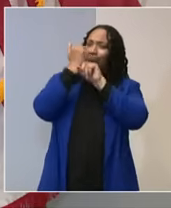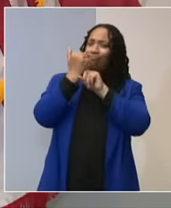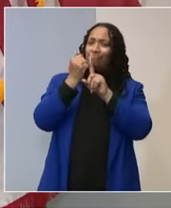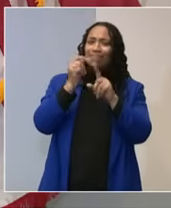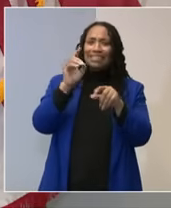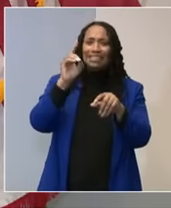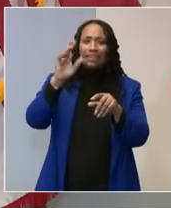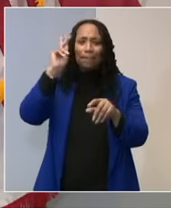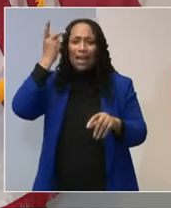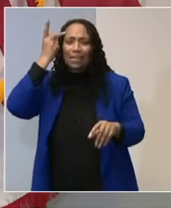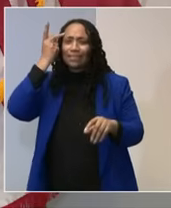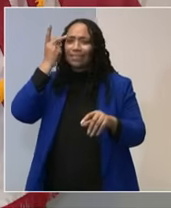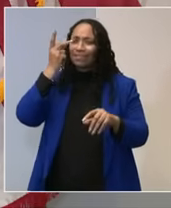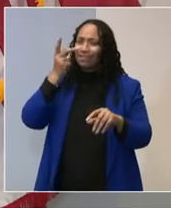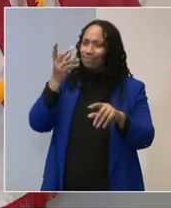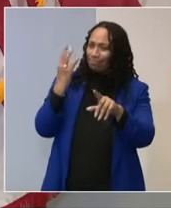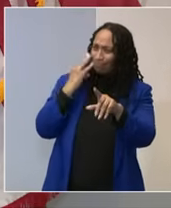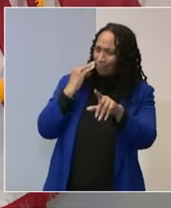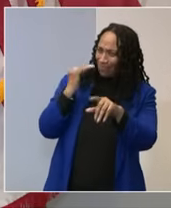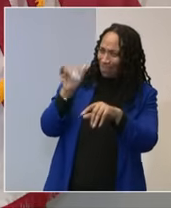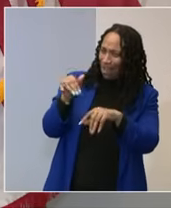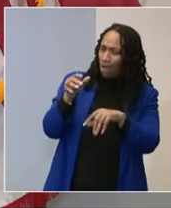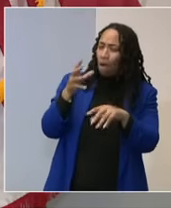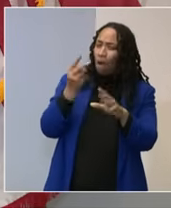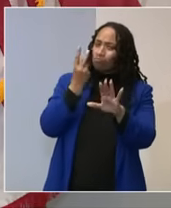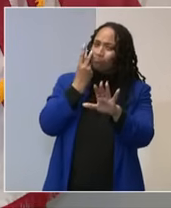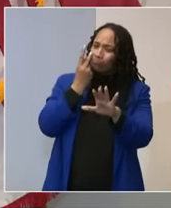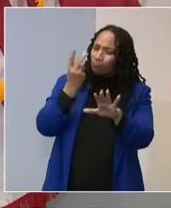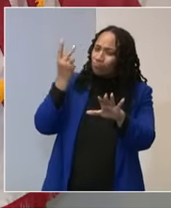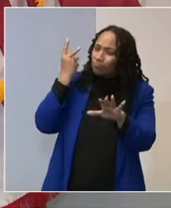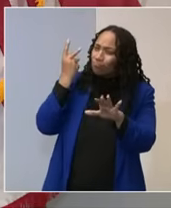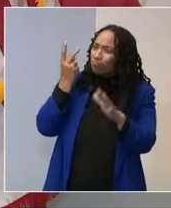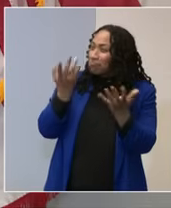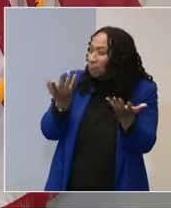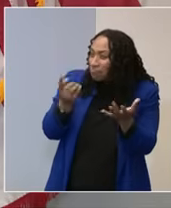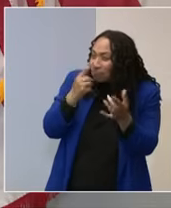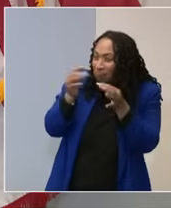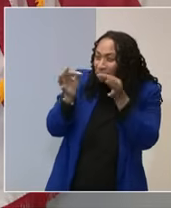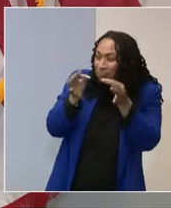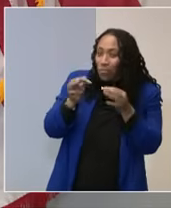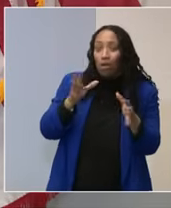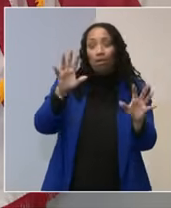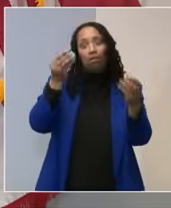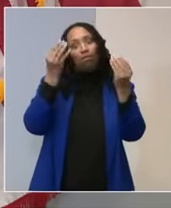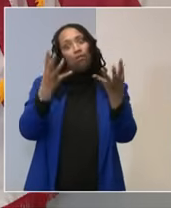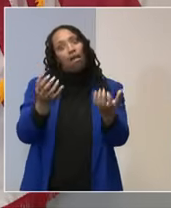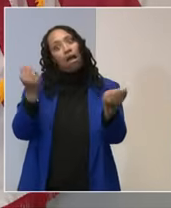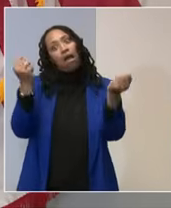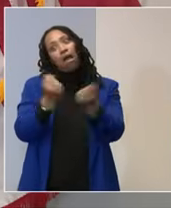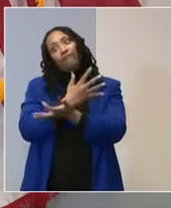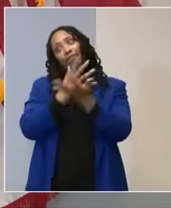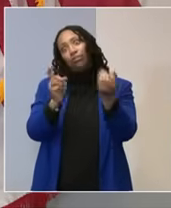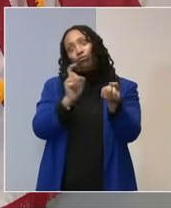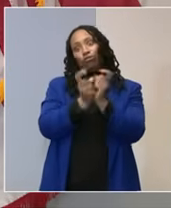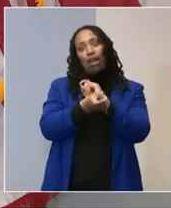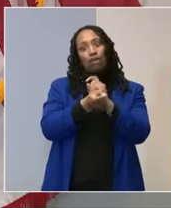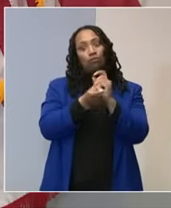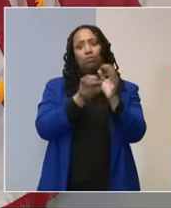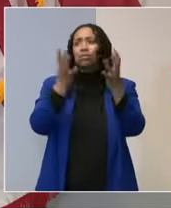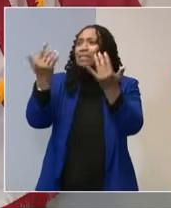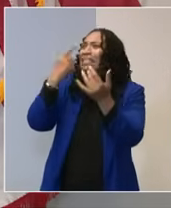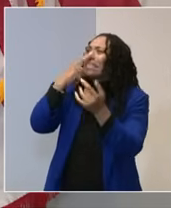participate or everything has changed. The details, please. A lot has changed. Let me put it that